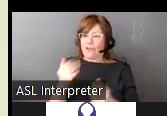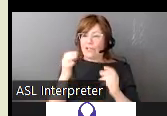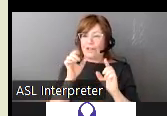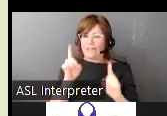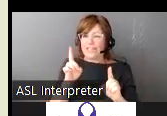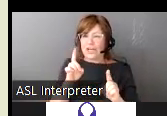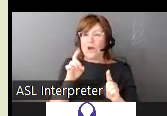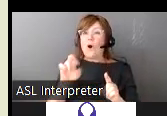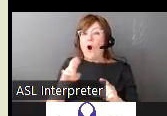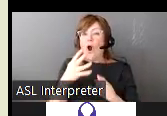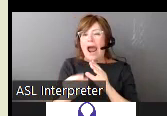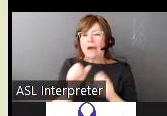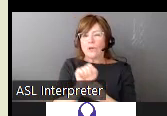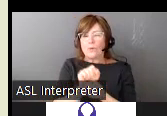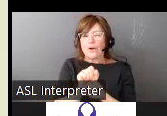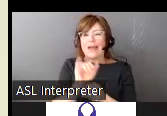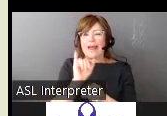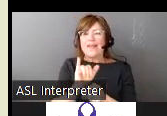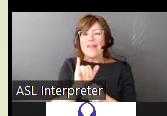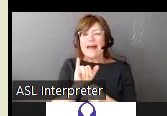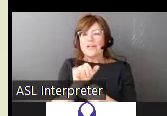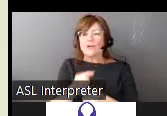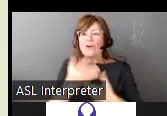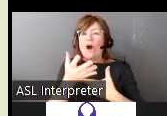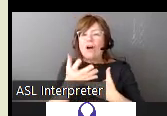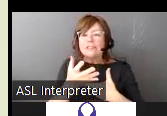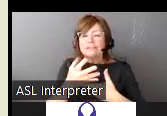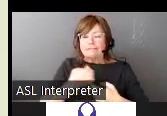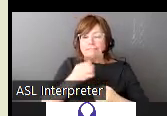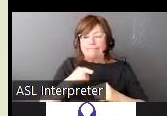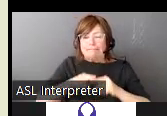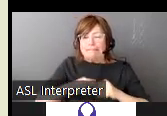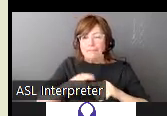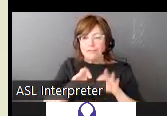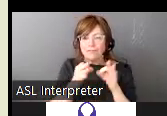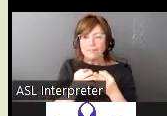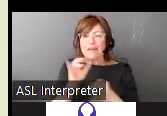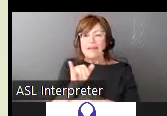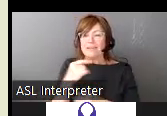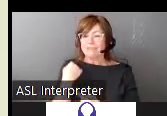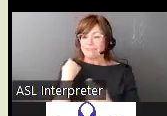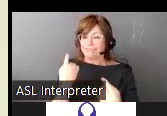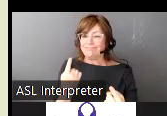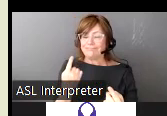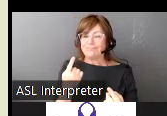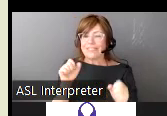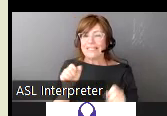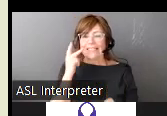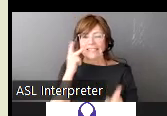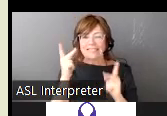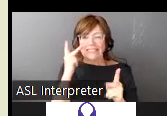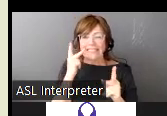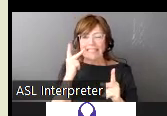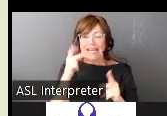helped reduce the emotional dependence on their family members. This trend is observable in our social demographics